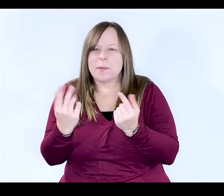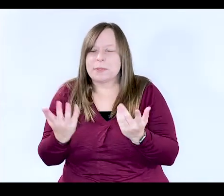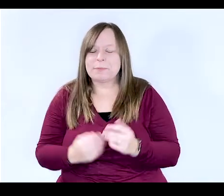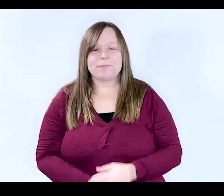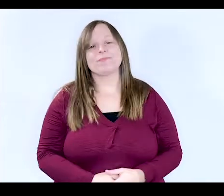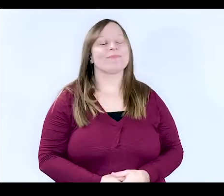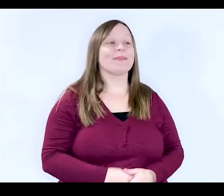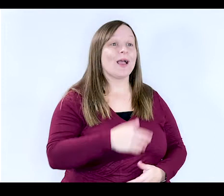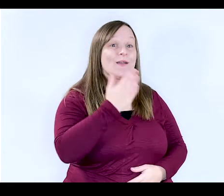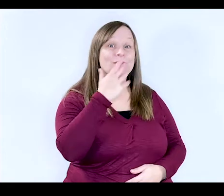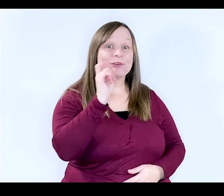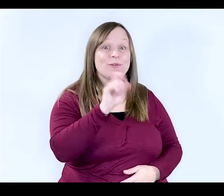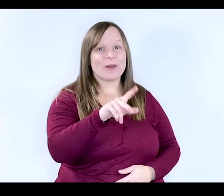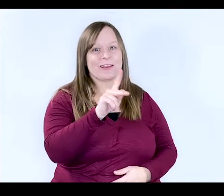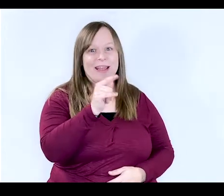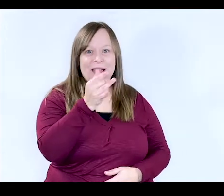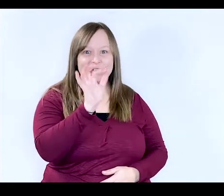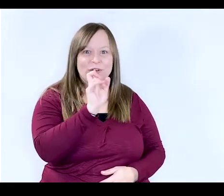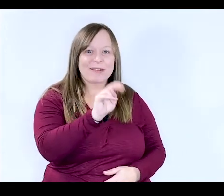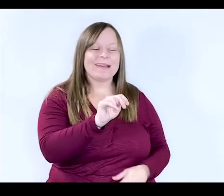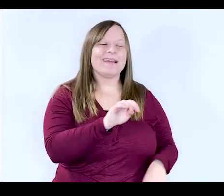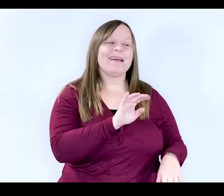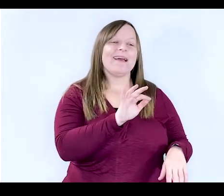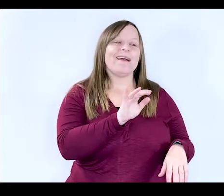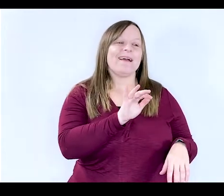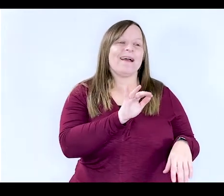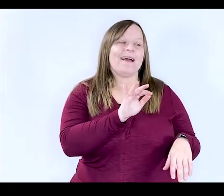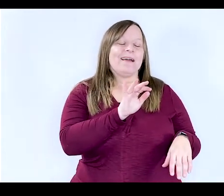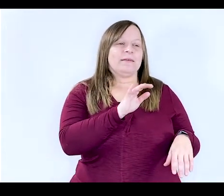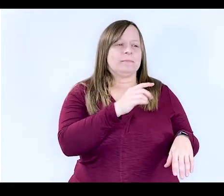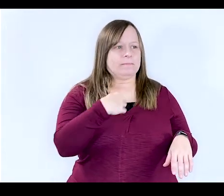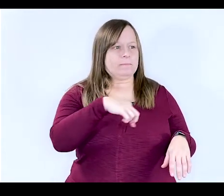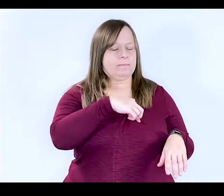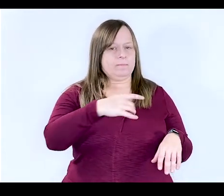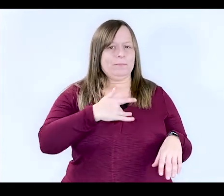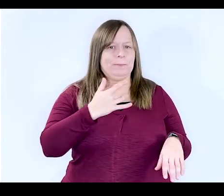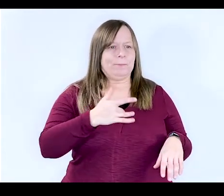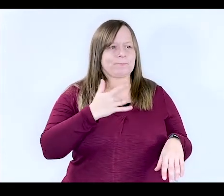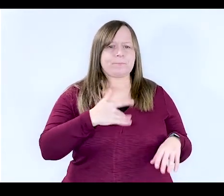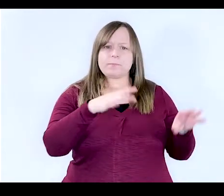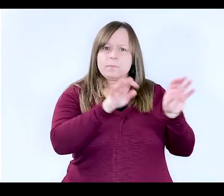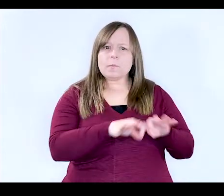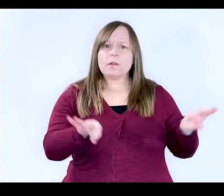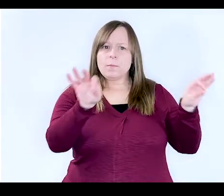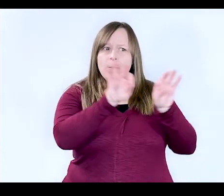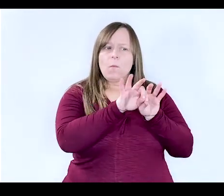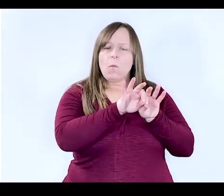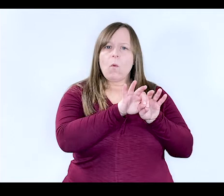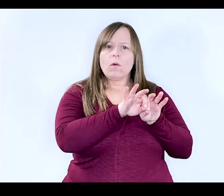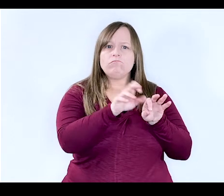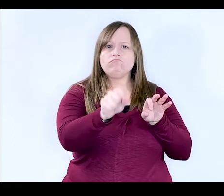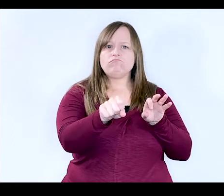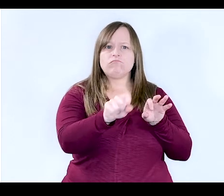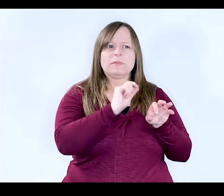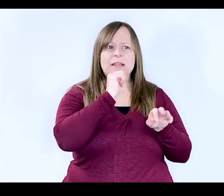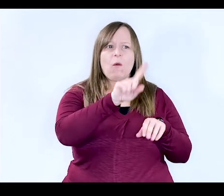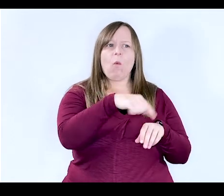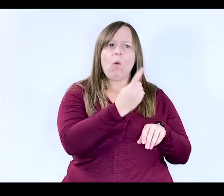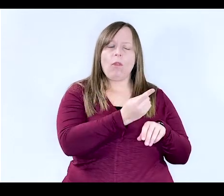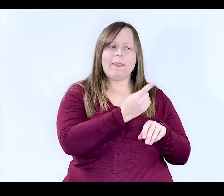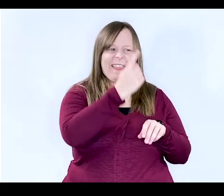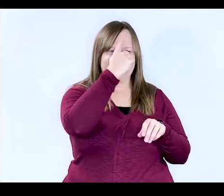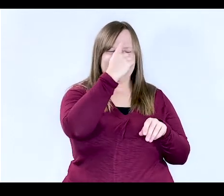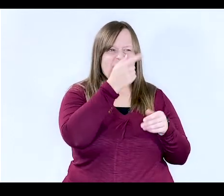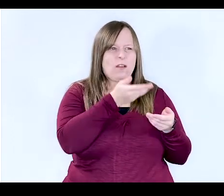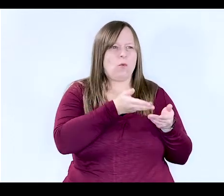forward? That's a great question, Katrin. We thought that it was very important not only to think